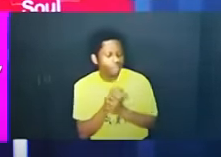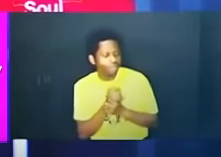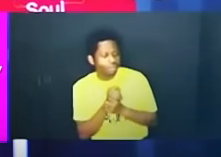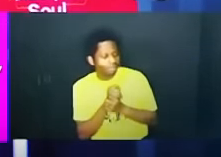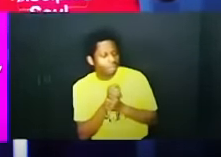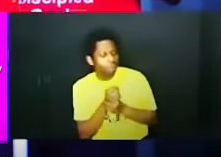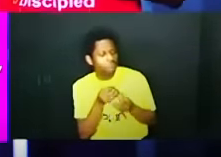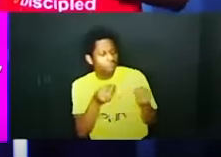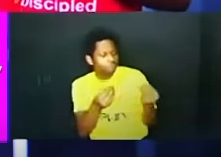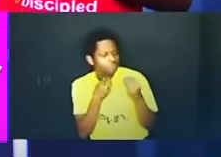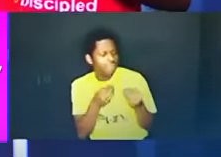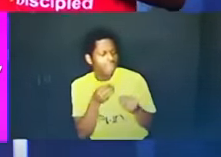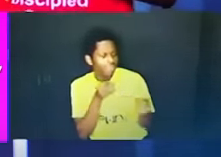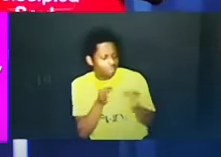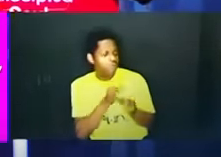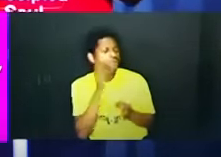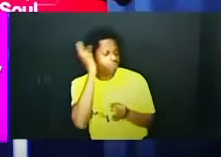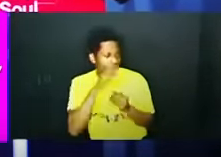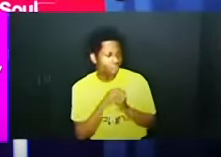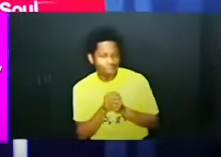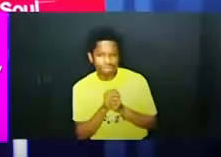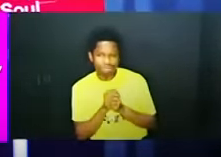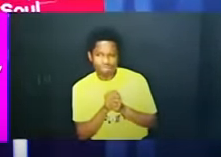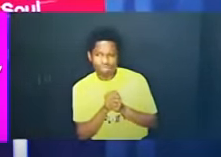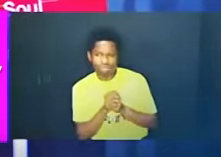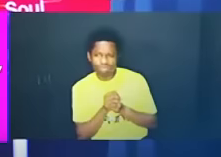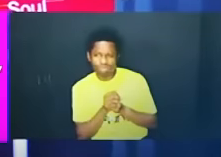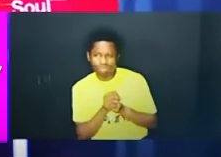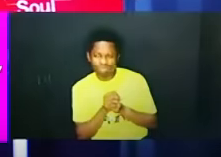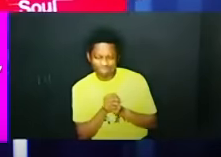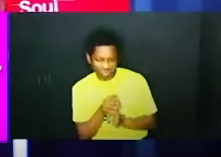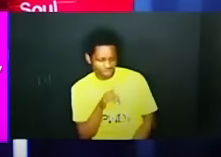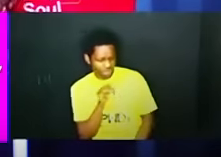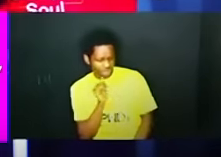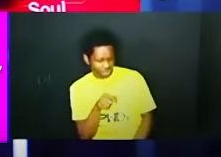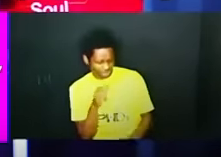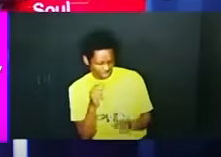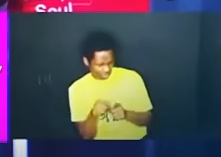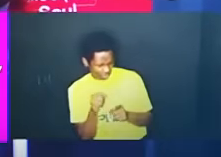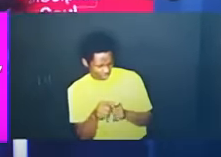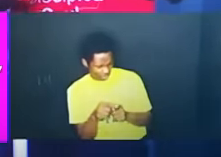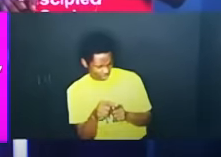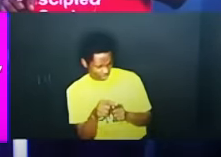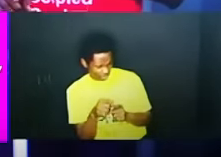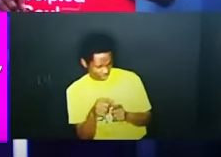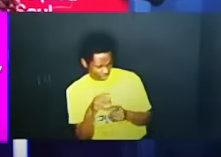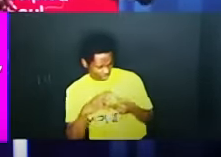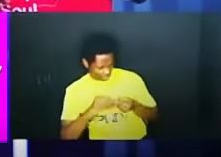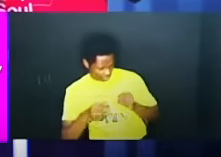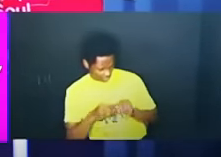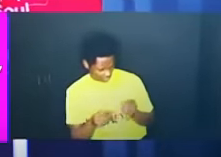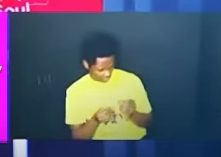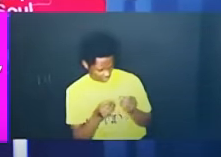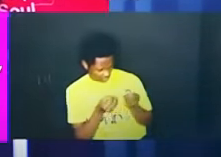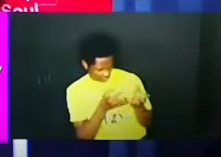and no menina. The statement that this woman made, that's someone, mammy, a kind.